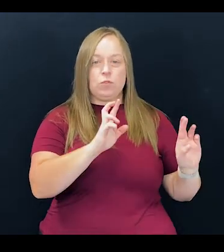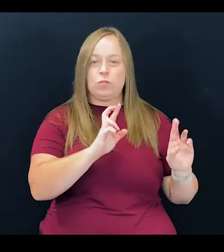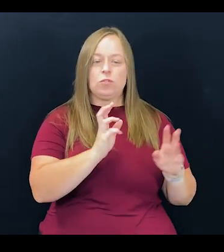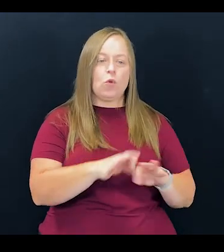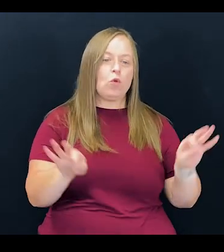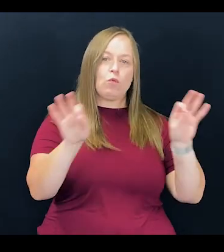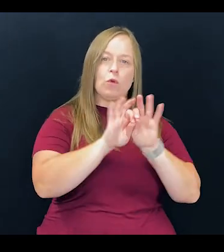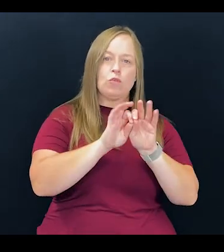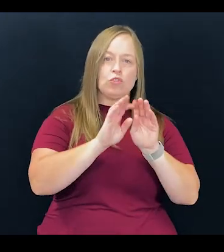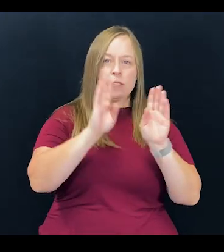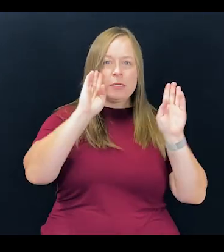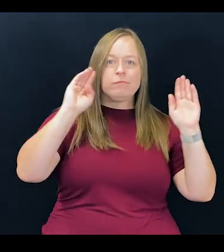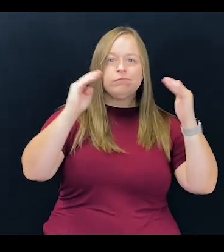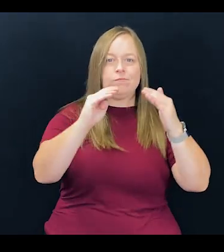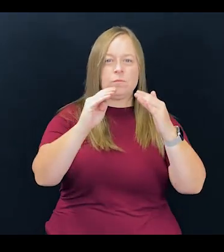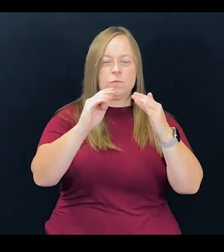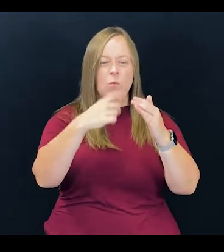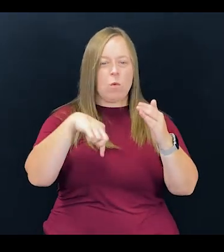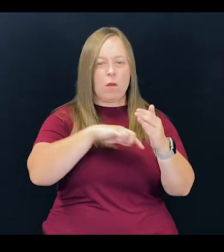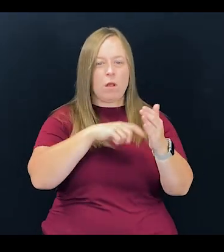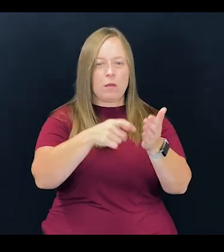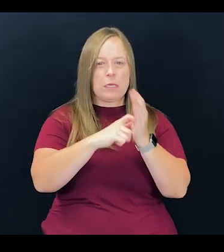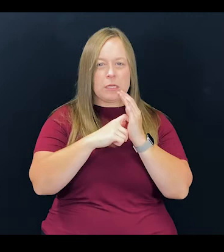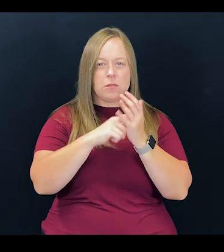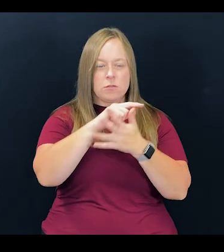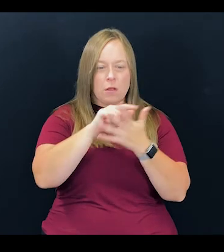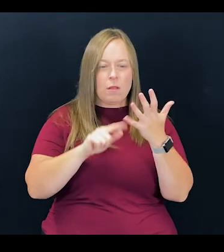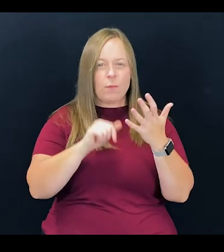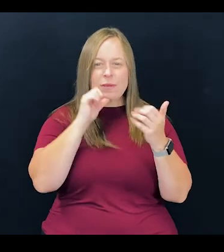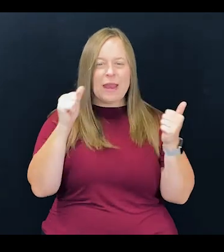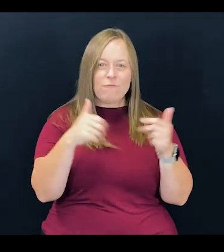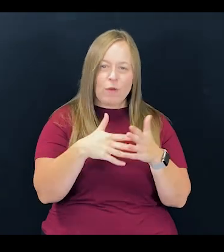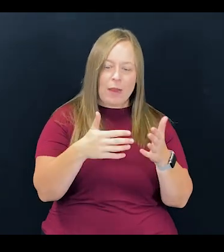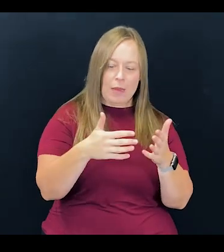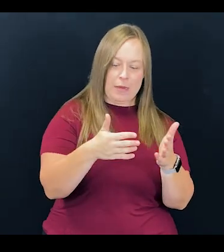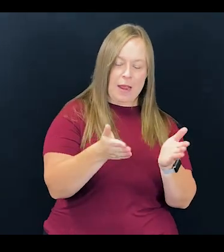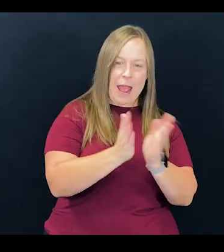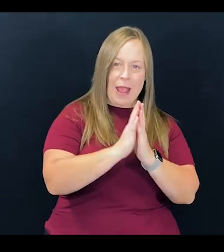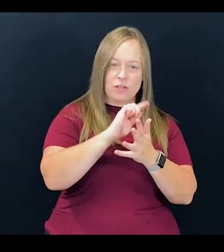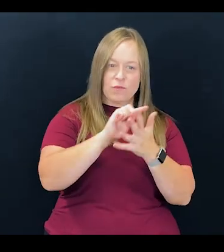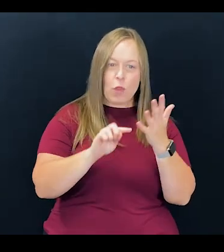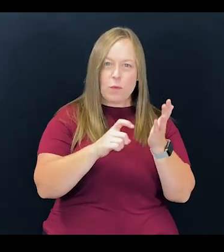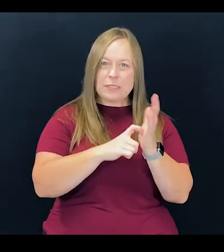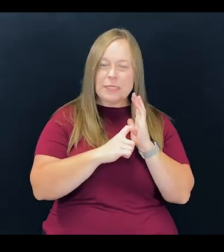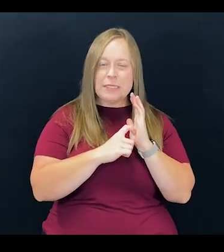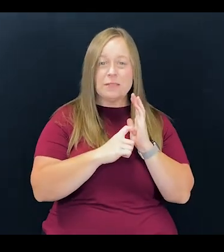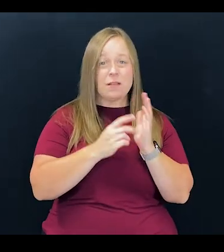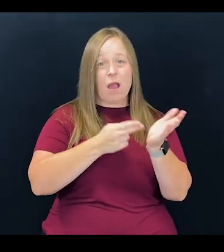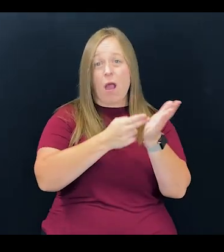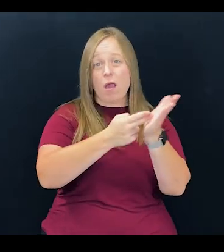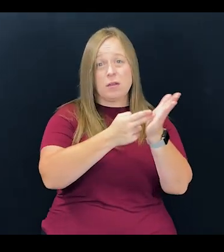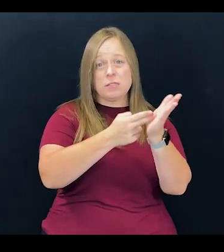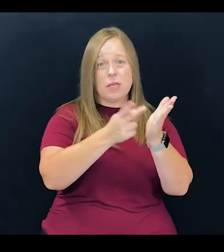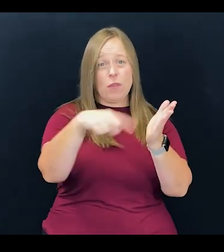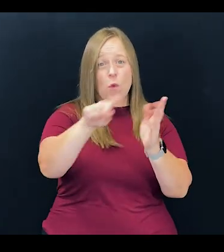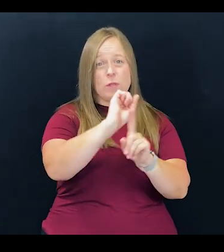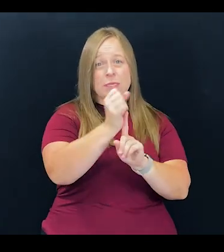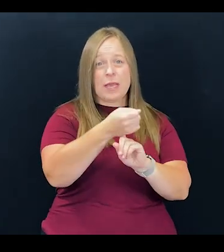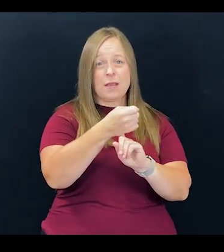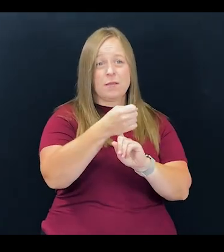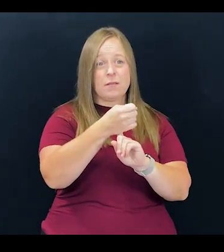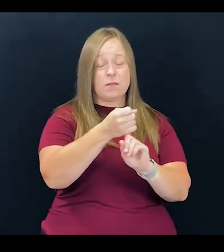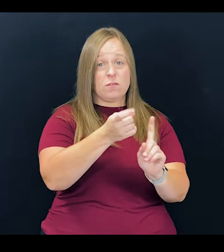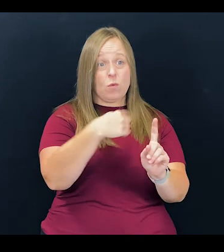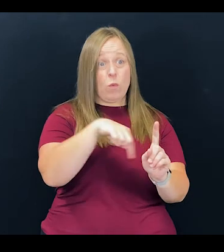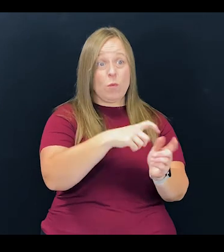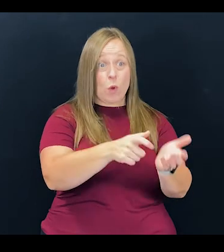is on its way out. It's so crucial that we pay attention to what our needs are, that we're not afraid to ask for them. And quite honestly, in